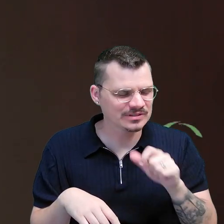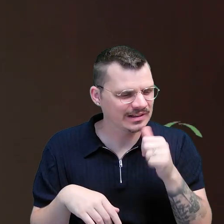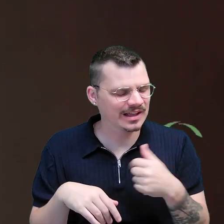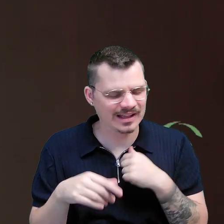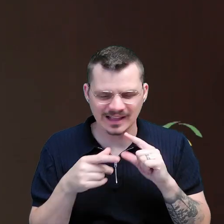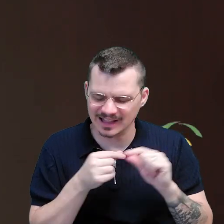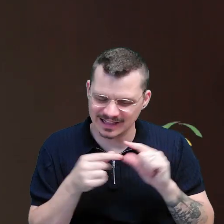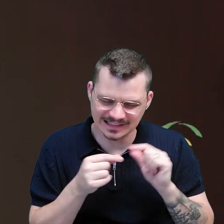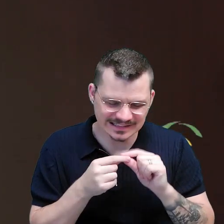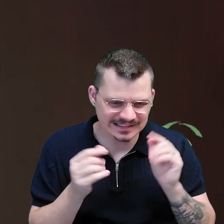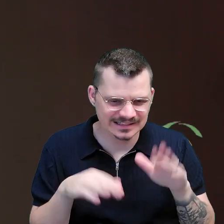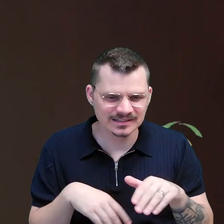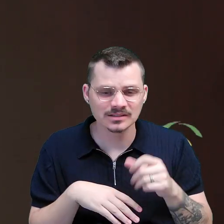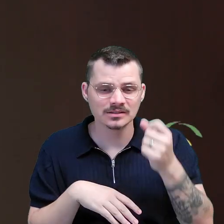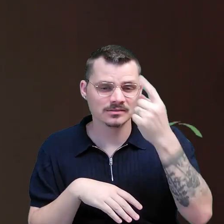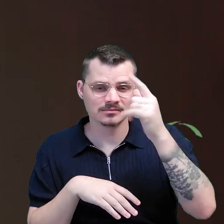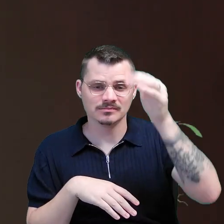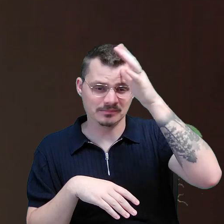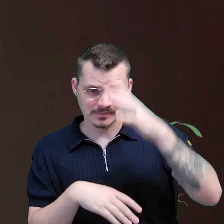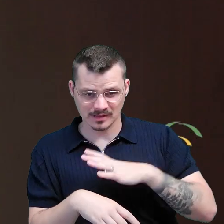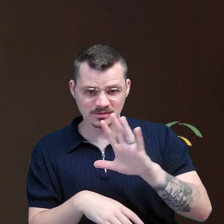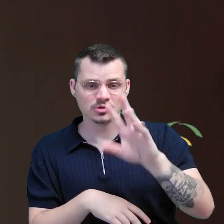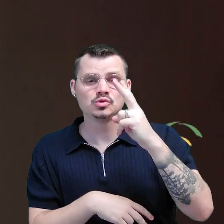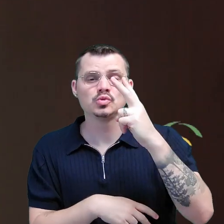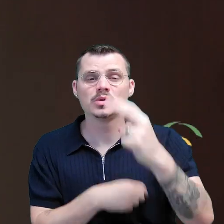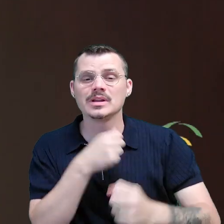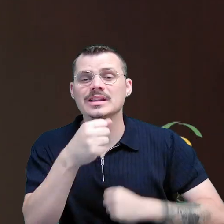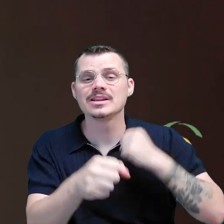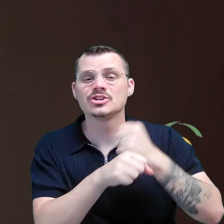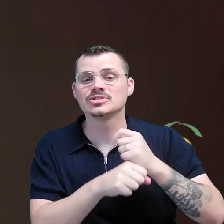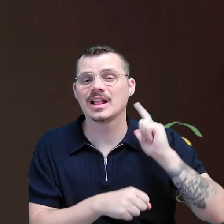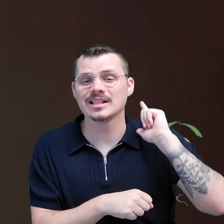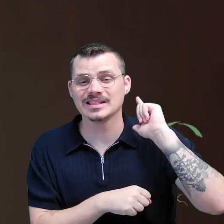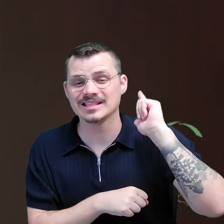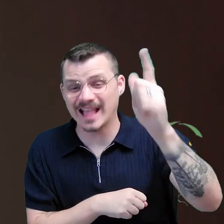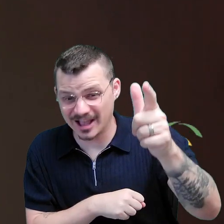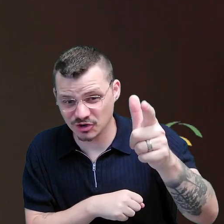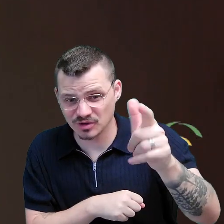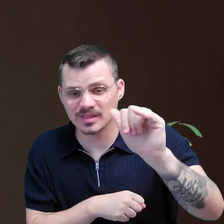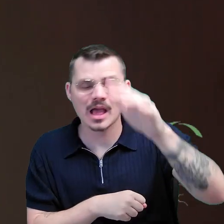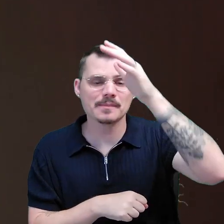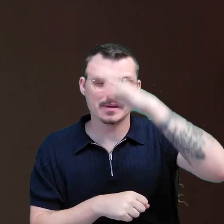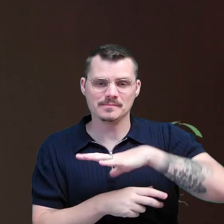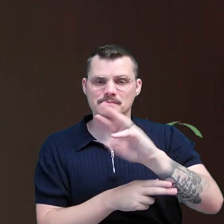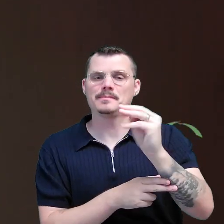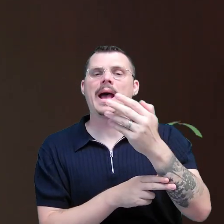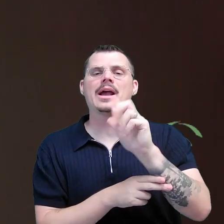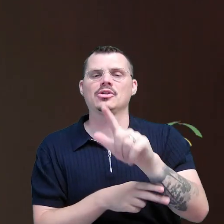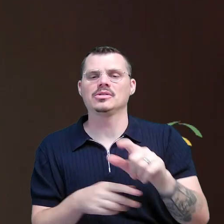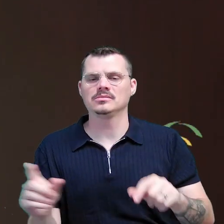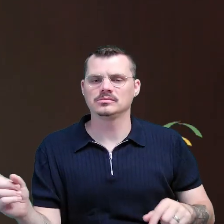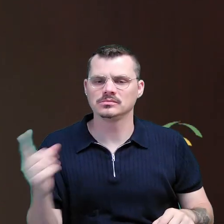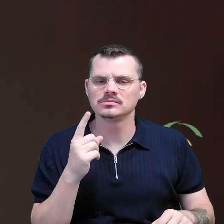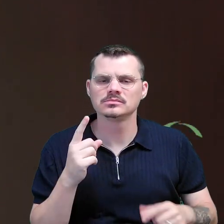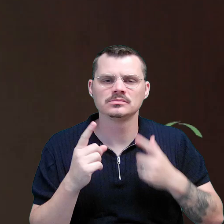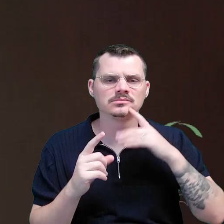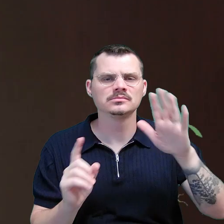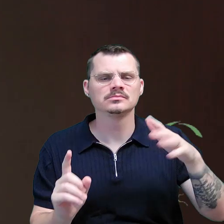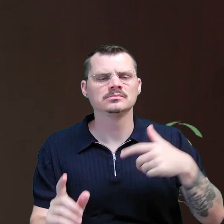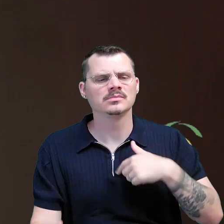that. 2 years later, Michael came up to me and said, love